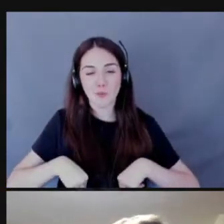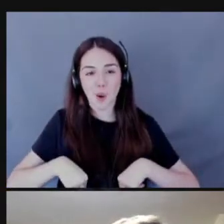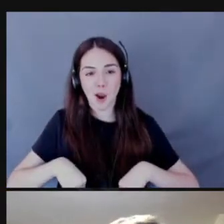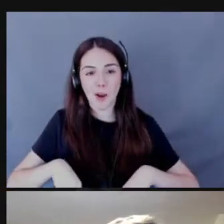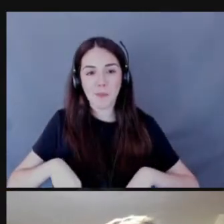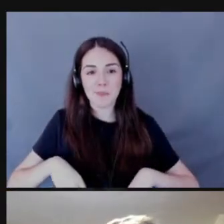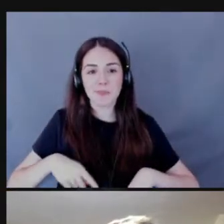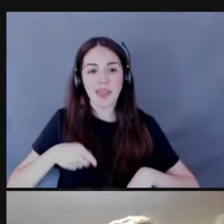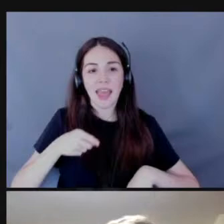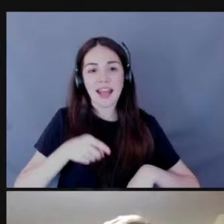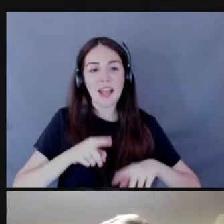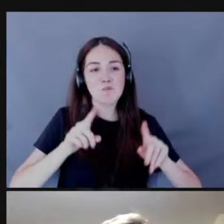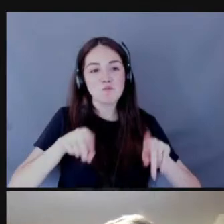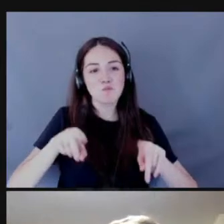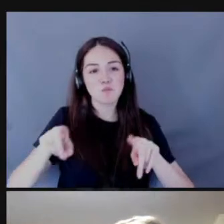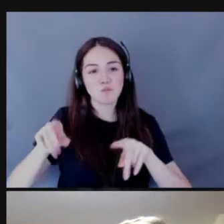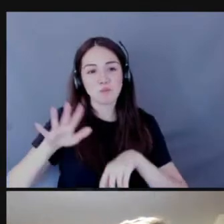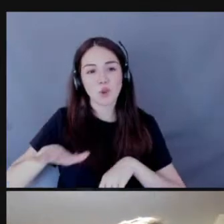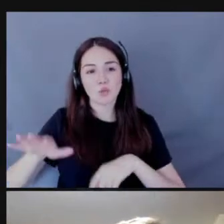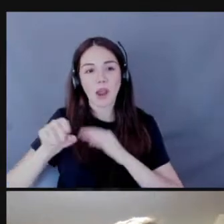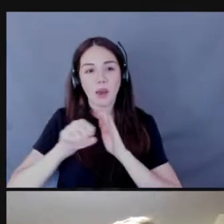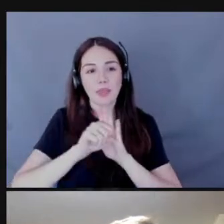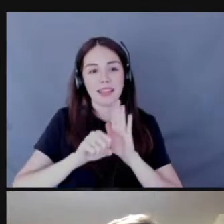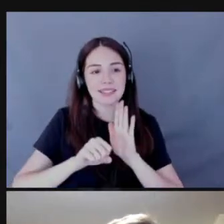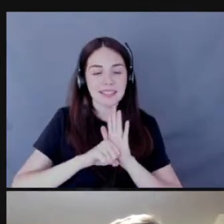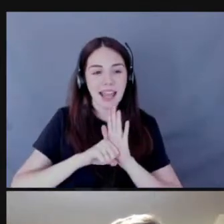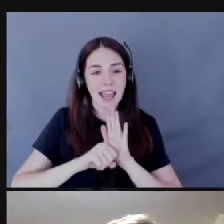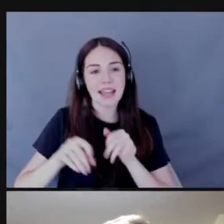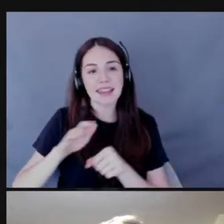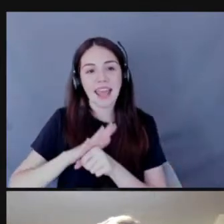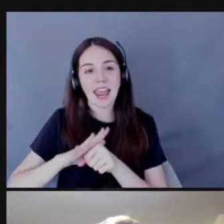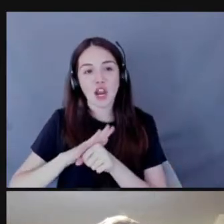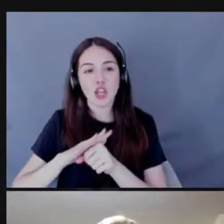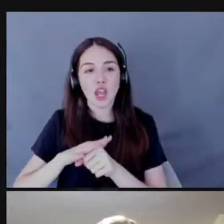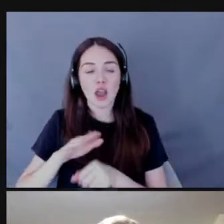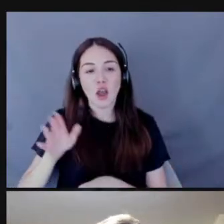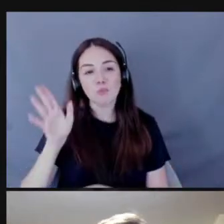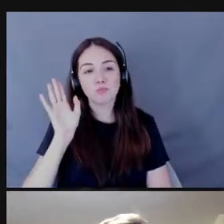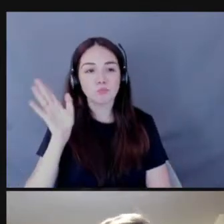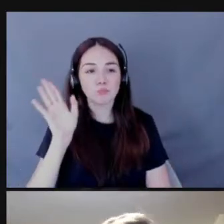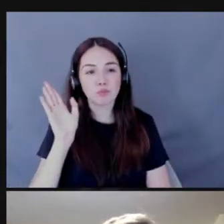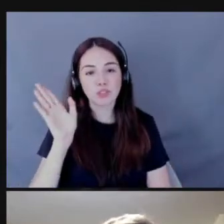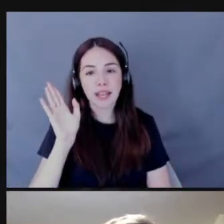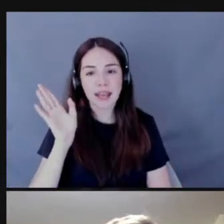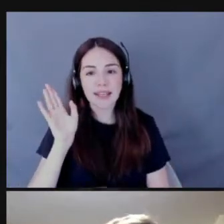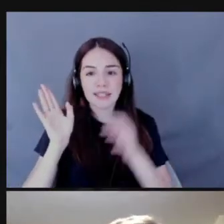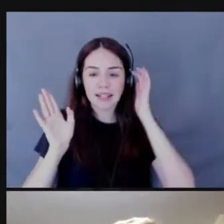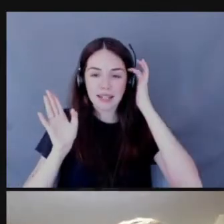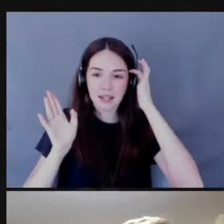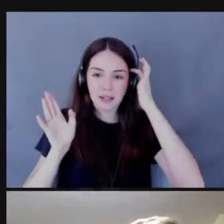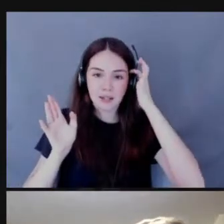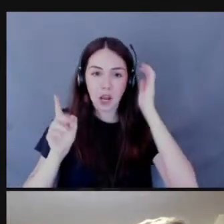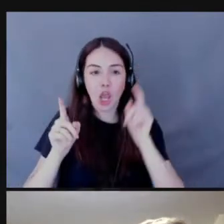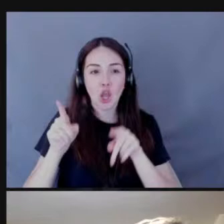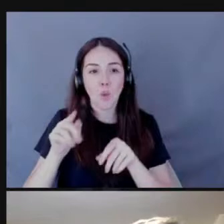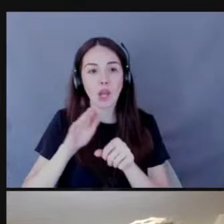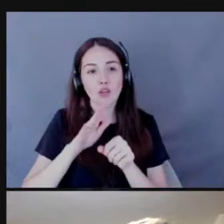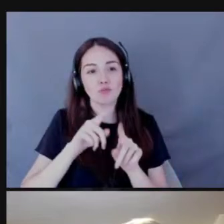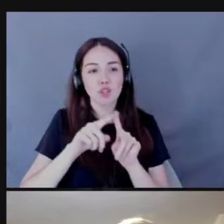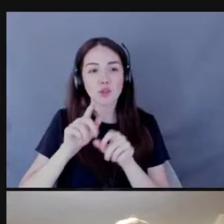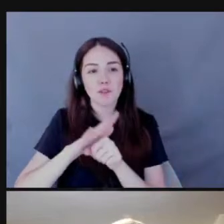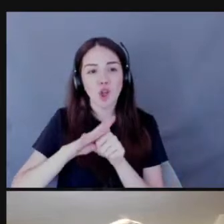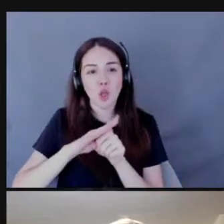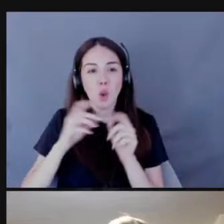went around the state and region presenting and being at all kinds of local festivals and those sorts of